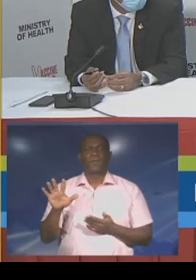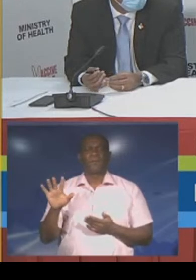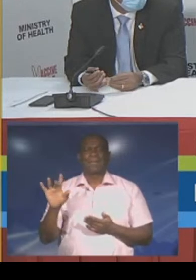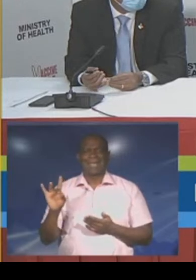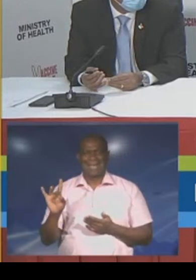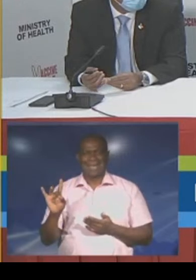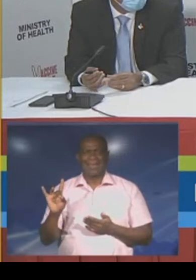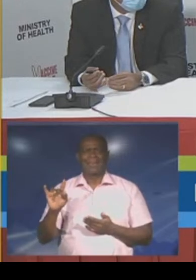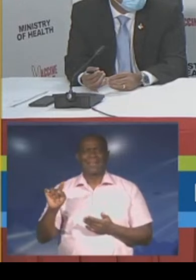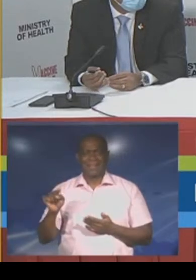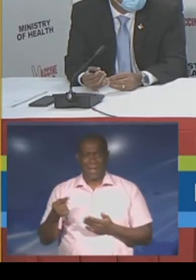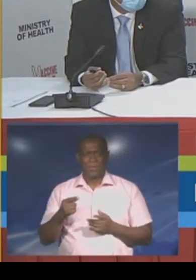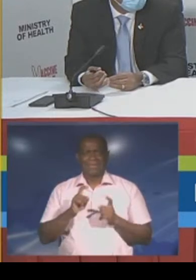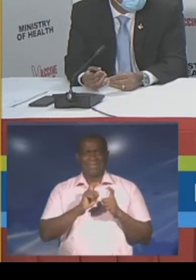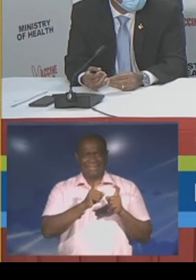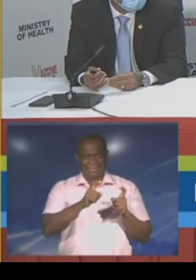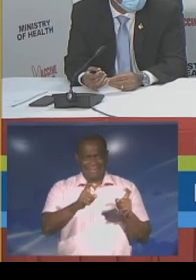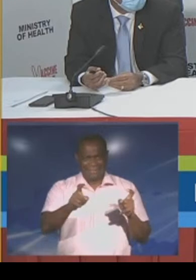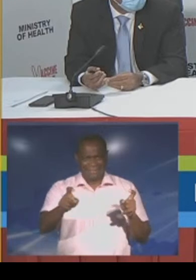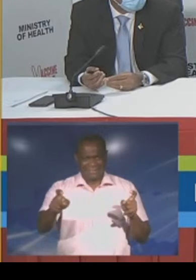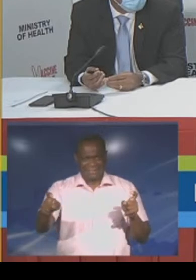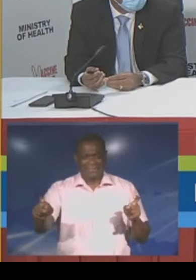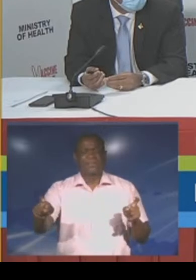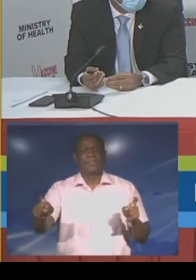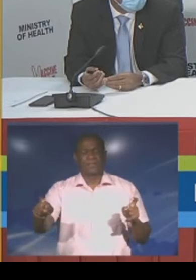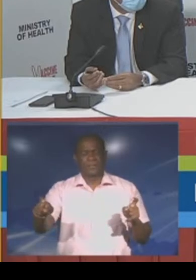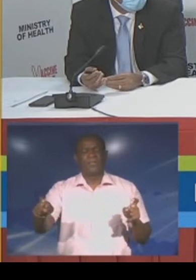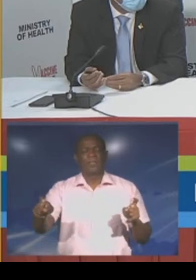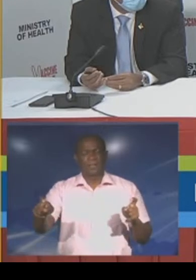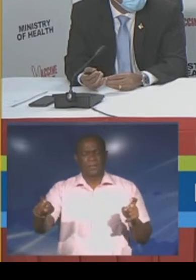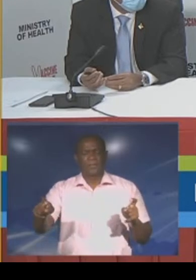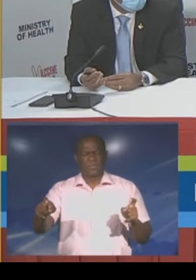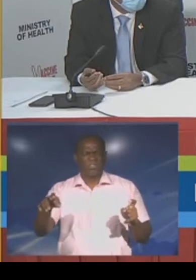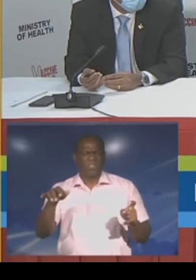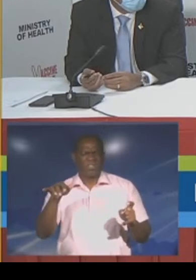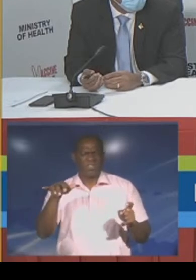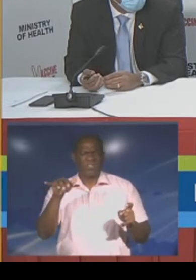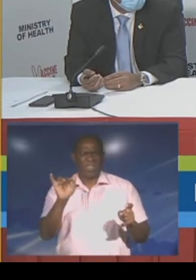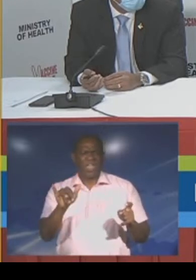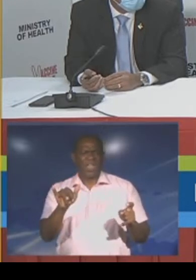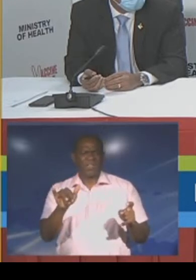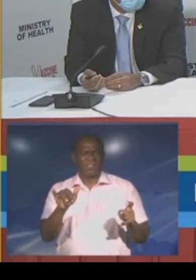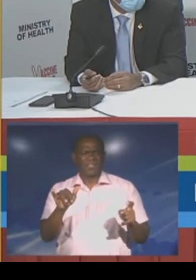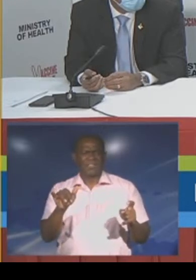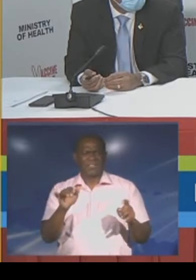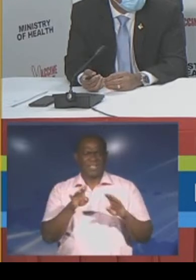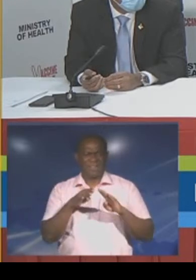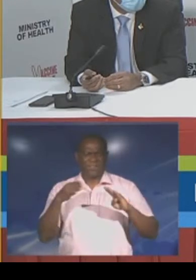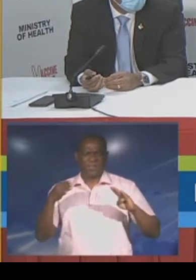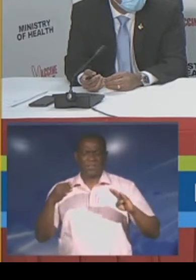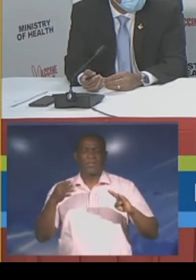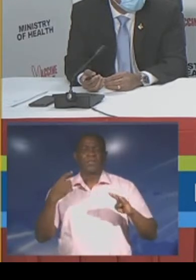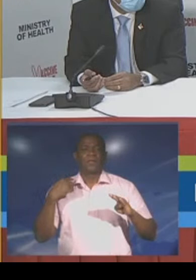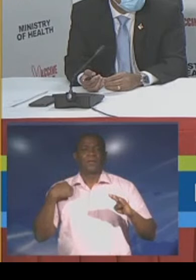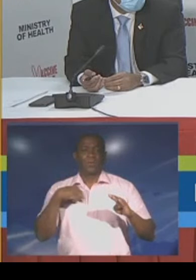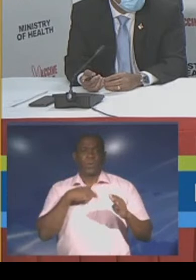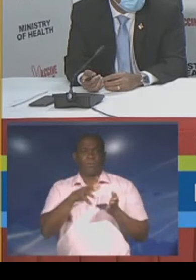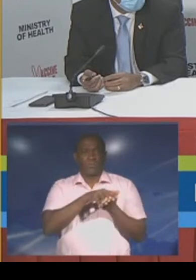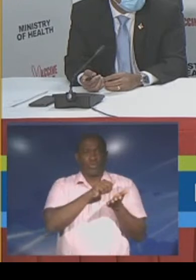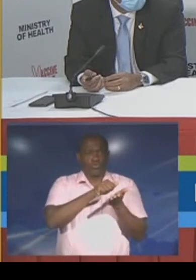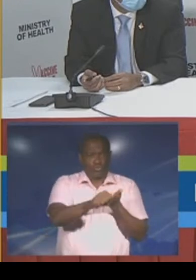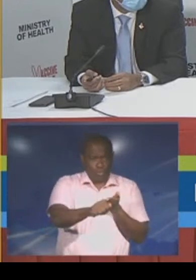358,000 were administered. So that's the difference there. What you will recall, we had destroyed